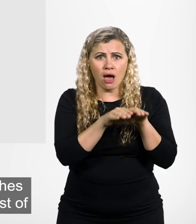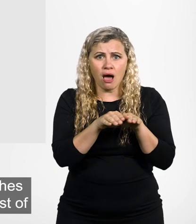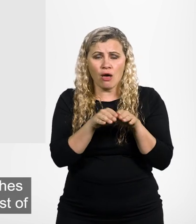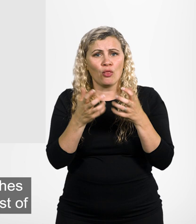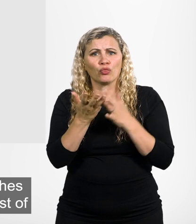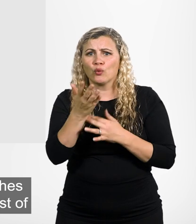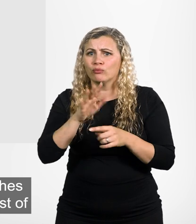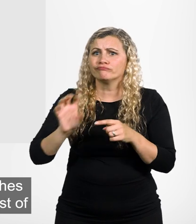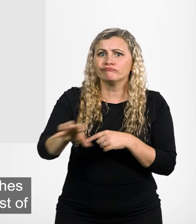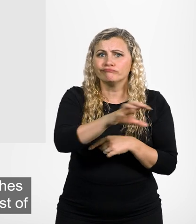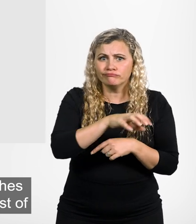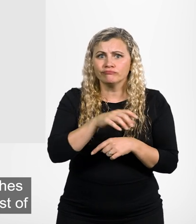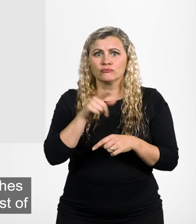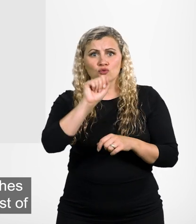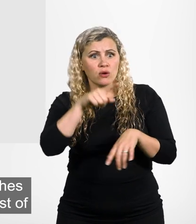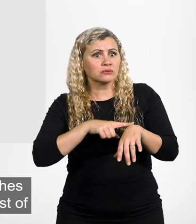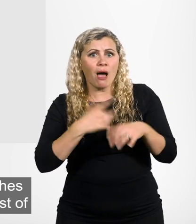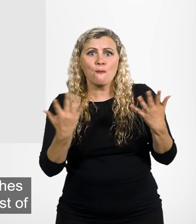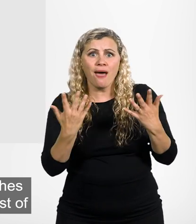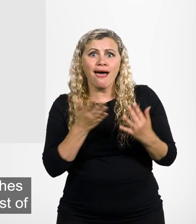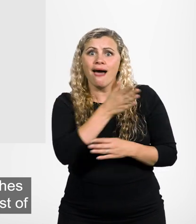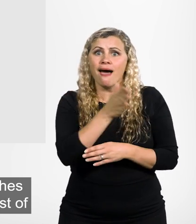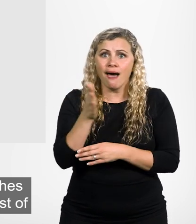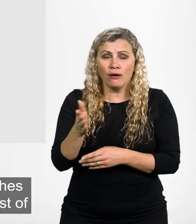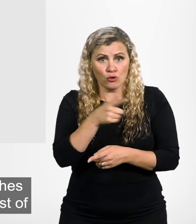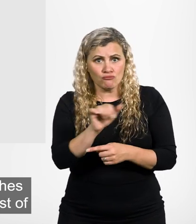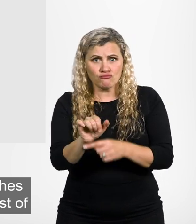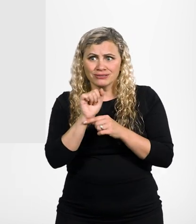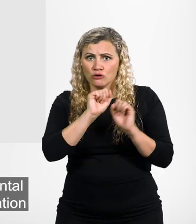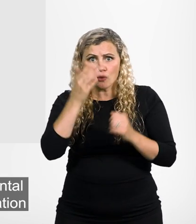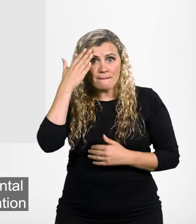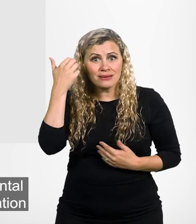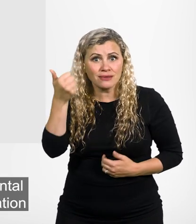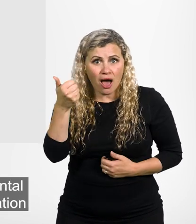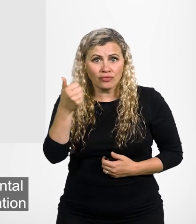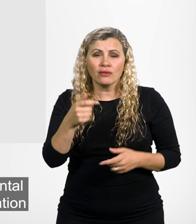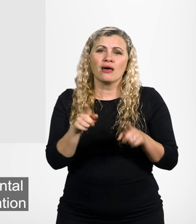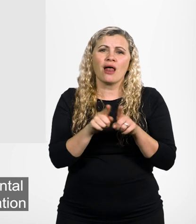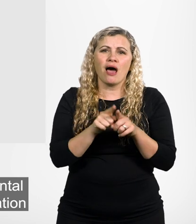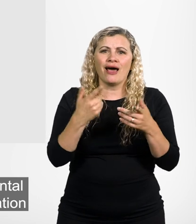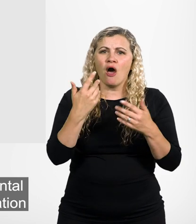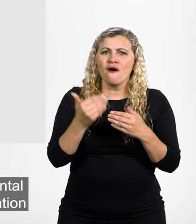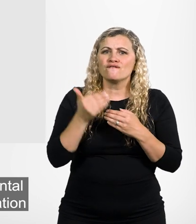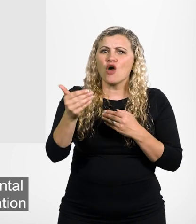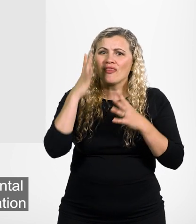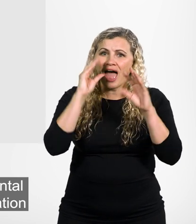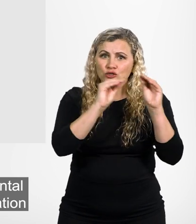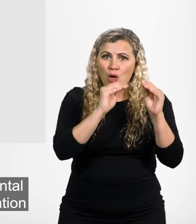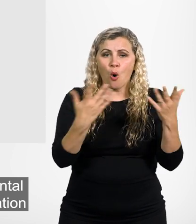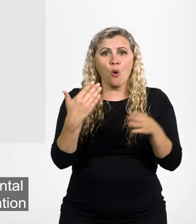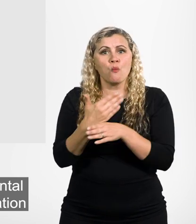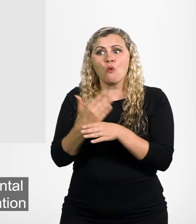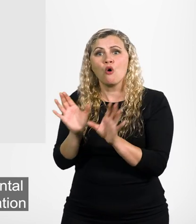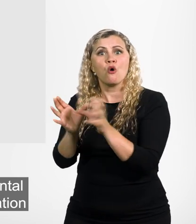we want to ensure similar approaches in the settings where you spend most of your time are protective of your mental health